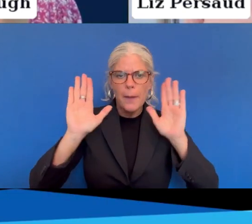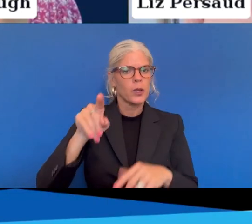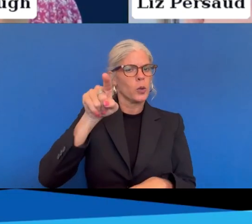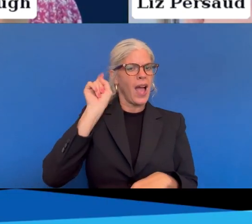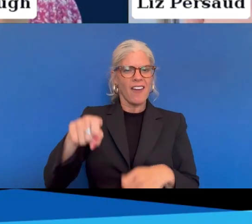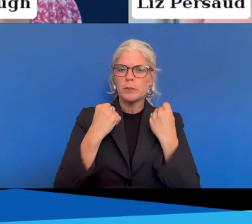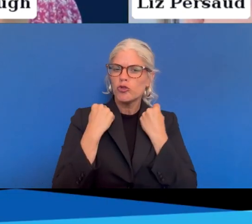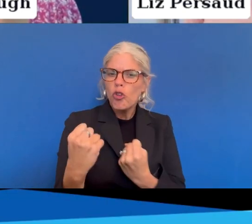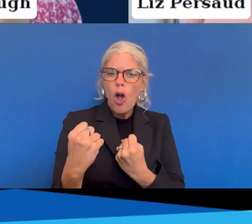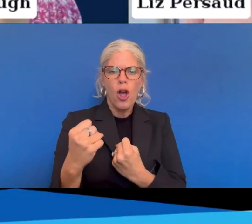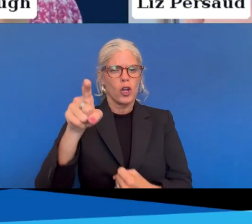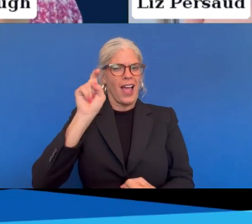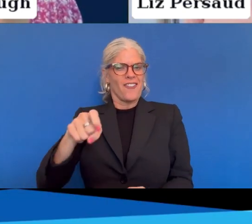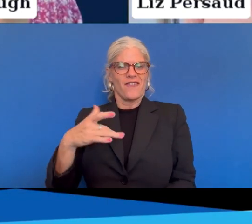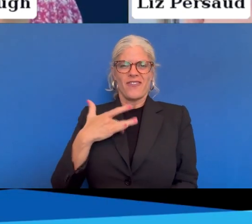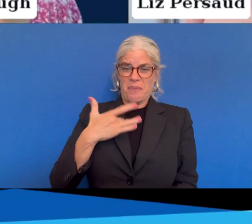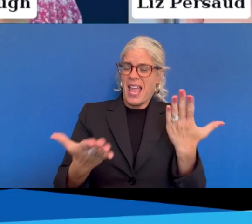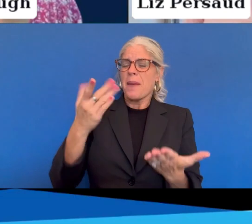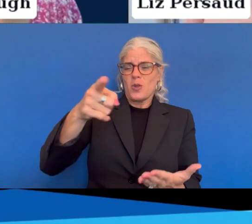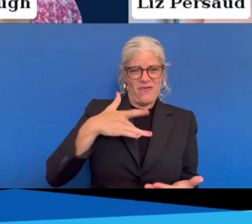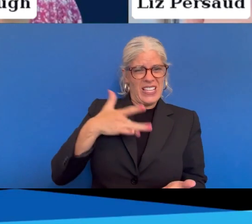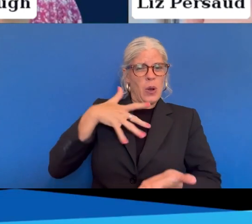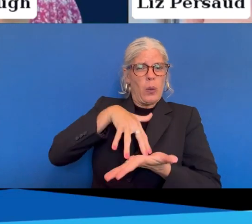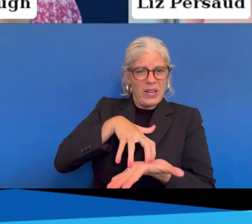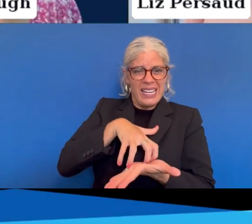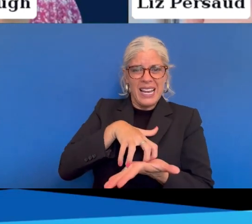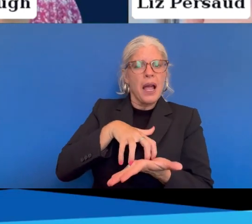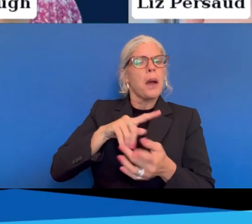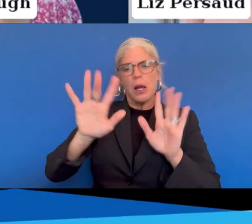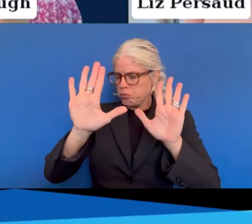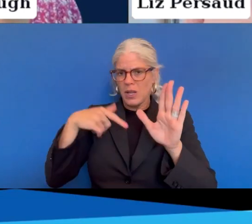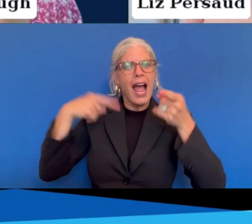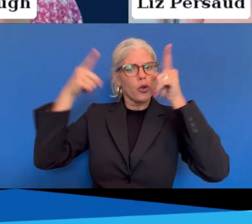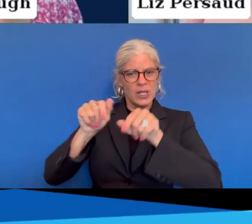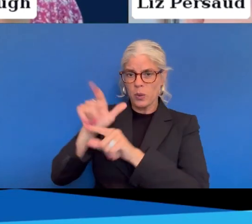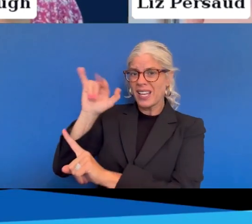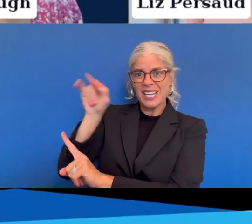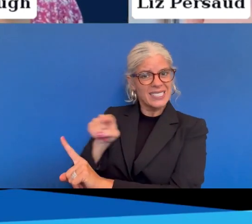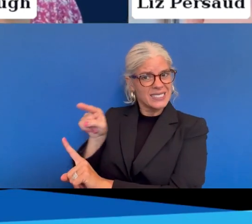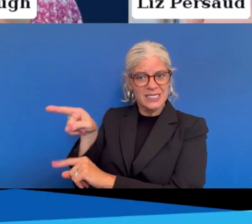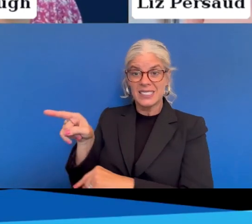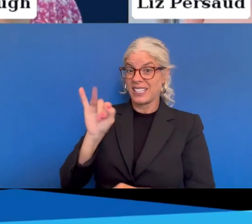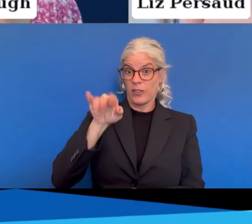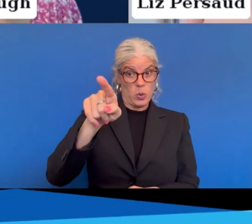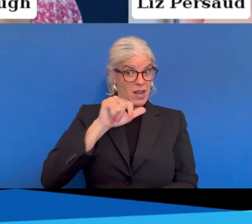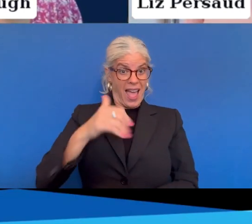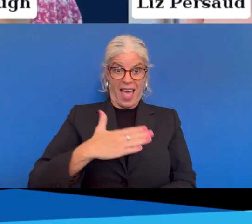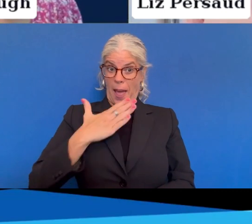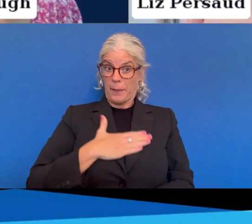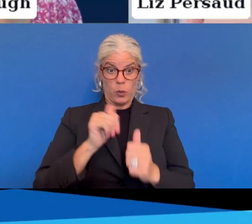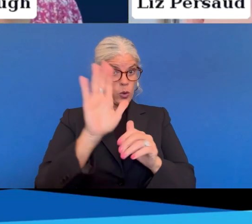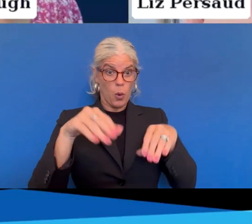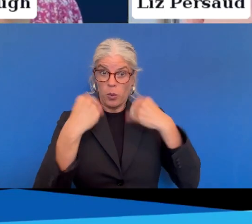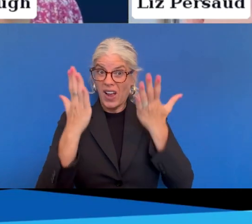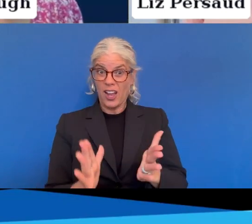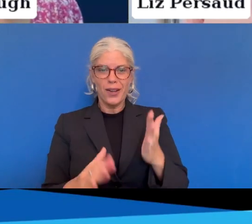up. And you've got to be strong even when you feel like you're weak. And I agree with Liz, if you're not happy